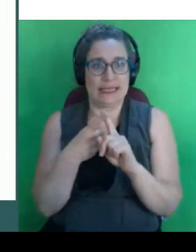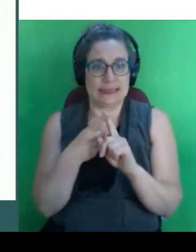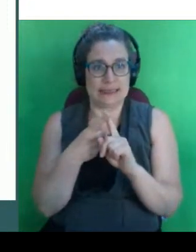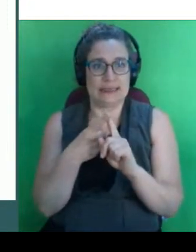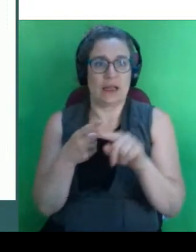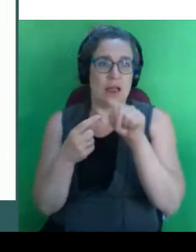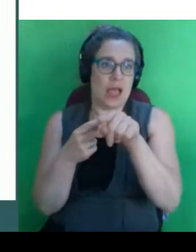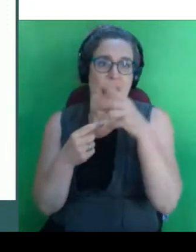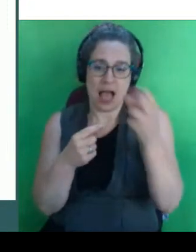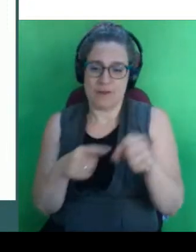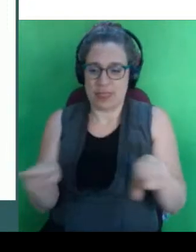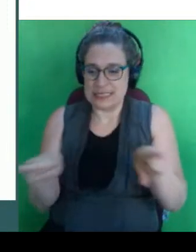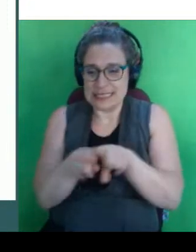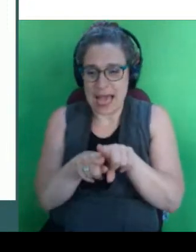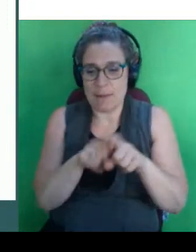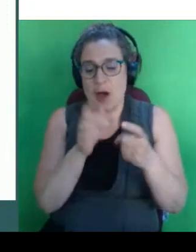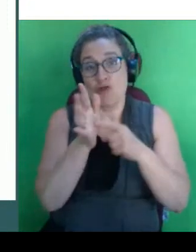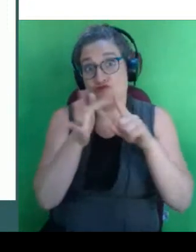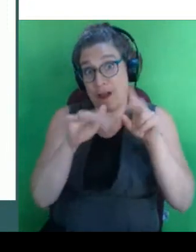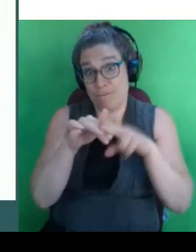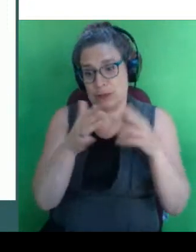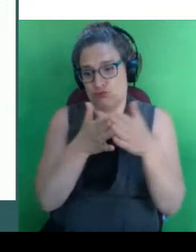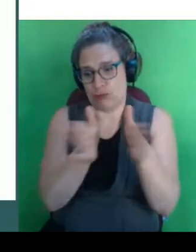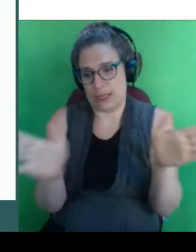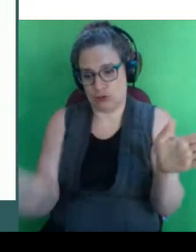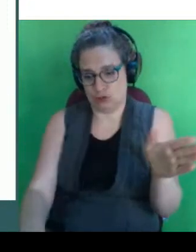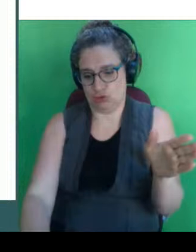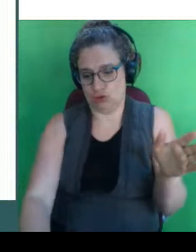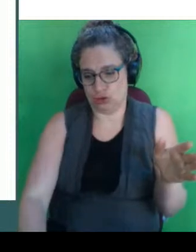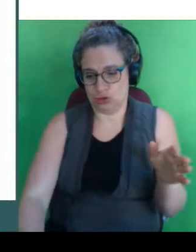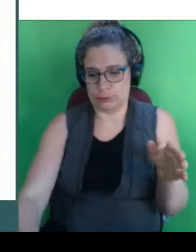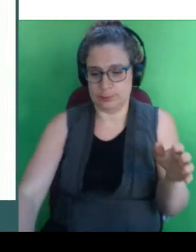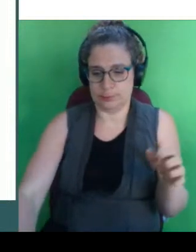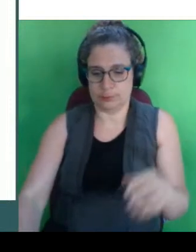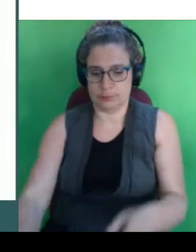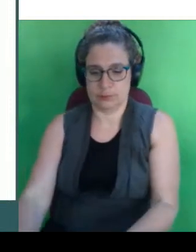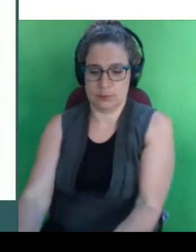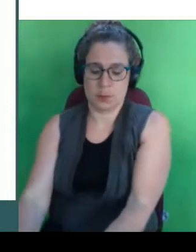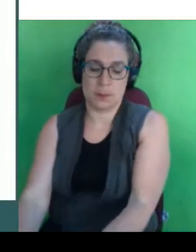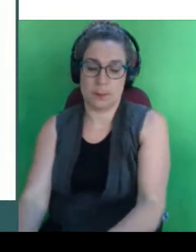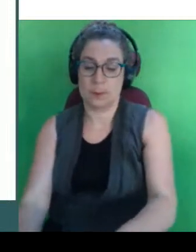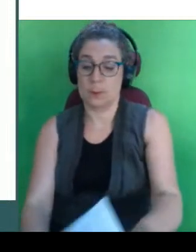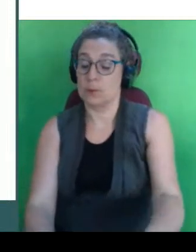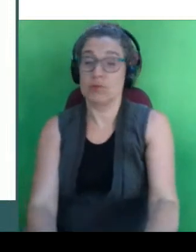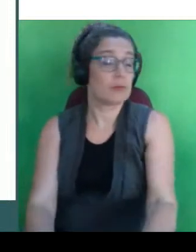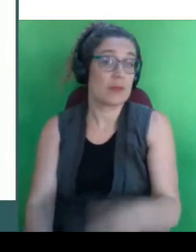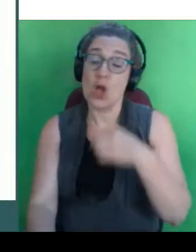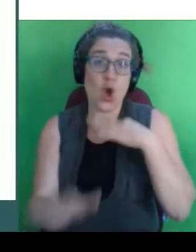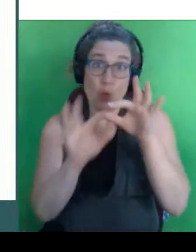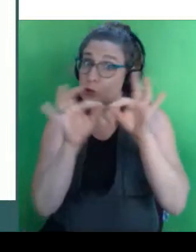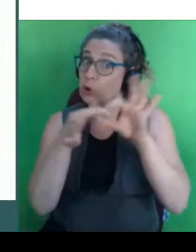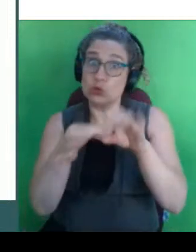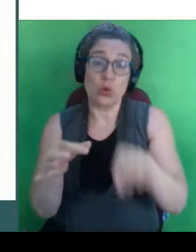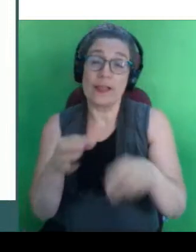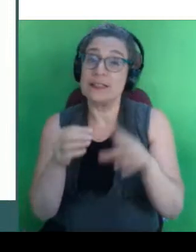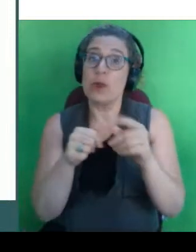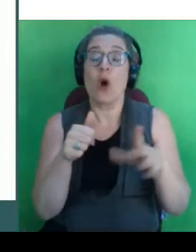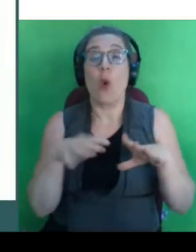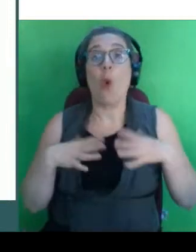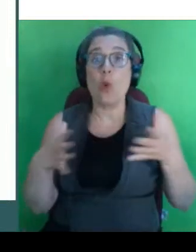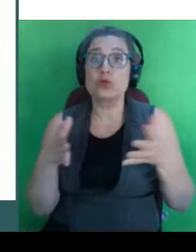range, whereas and certainly we don't do this with autoimmunity, and with allergy,